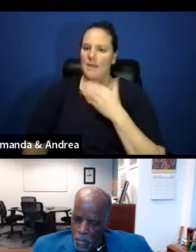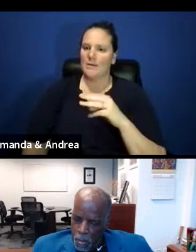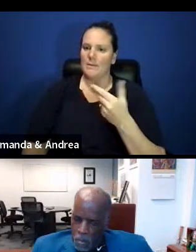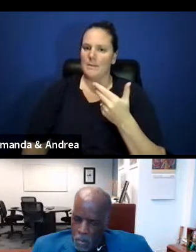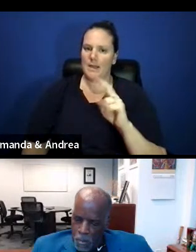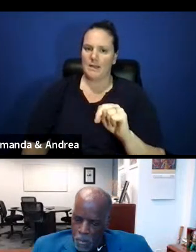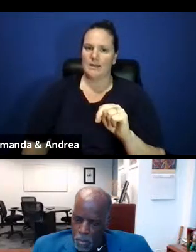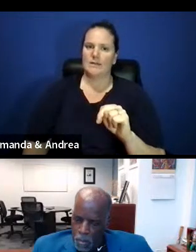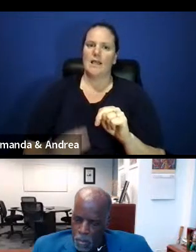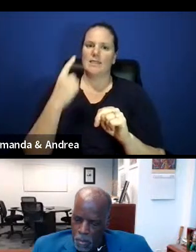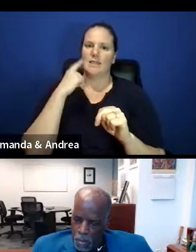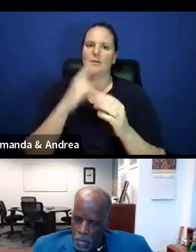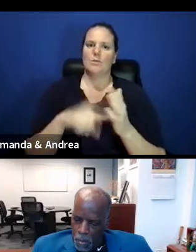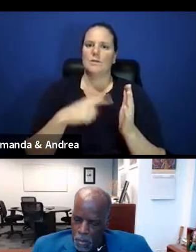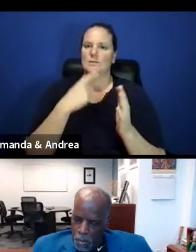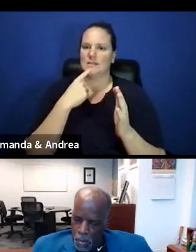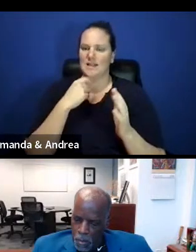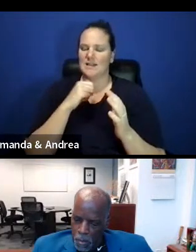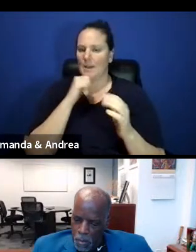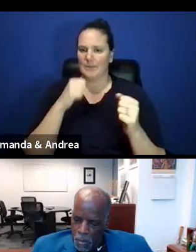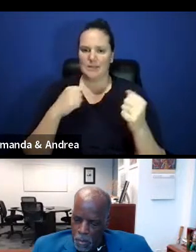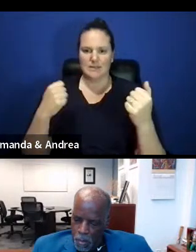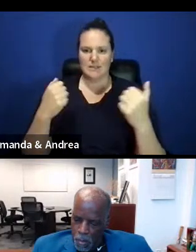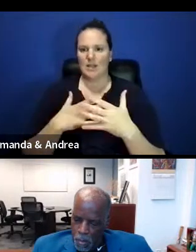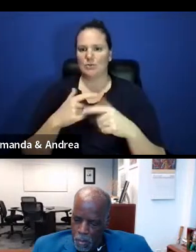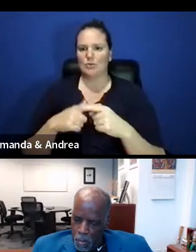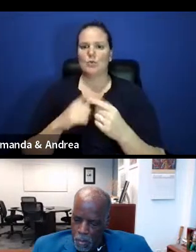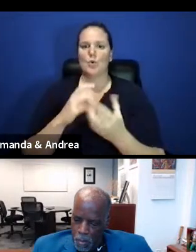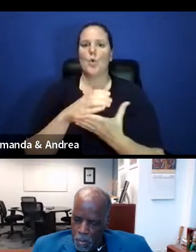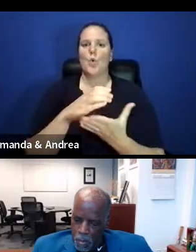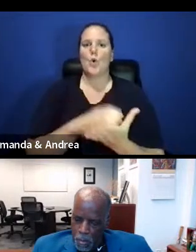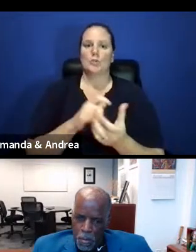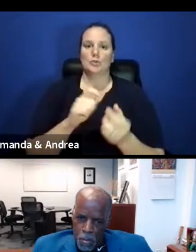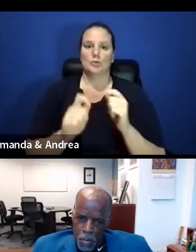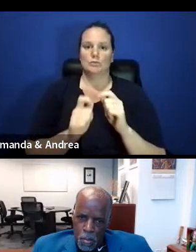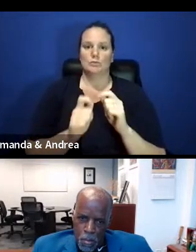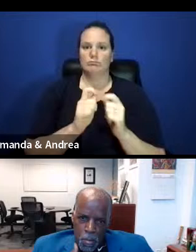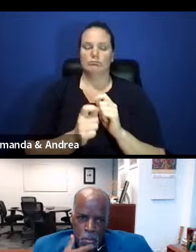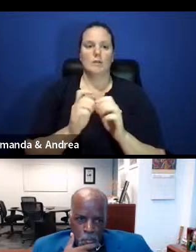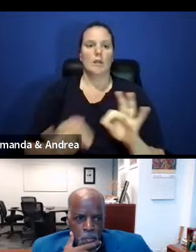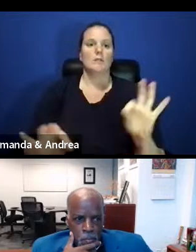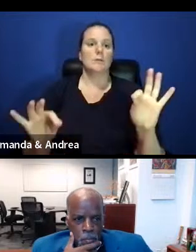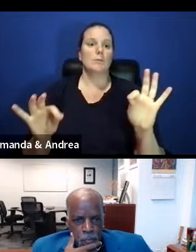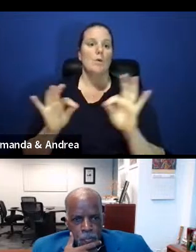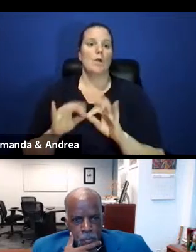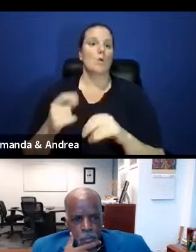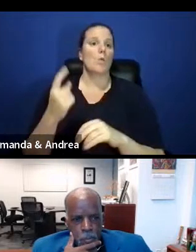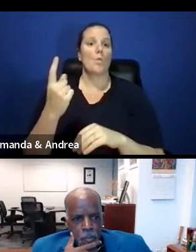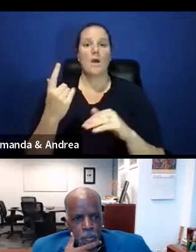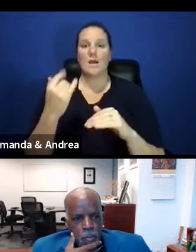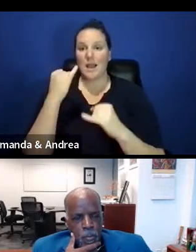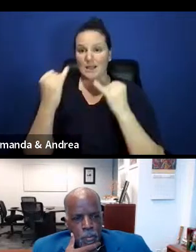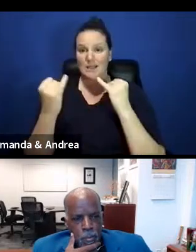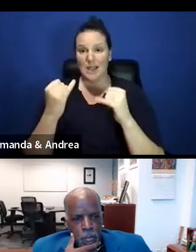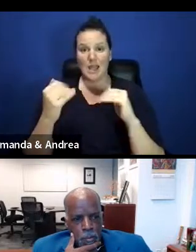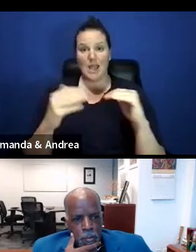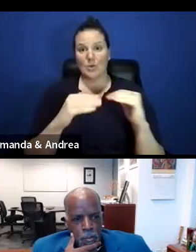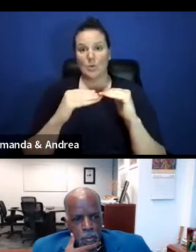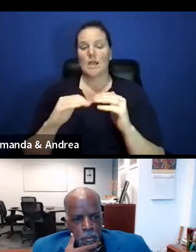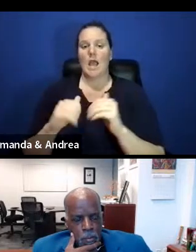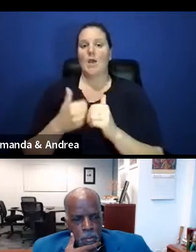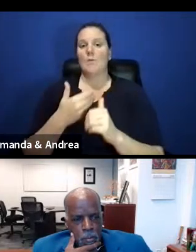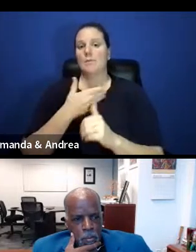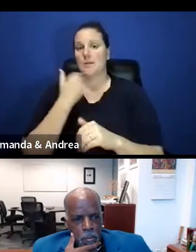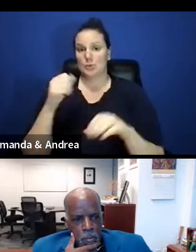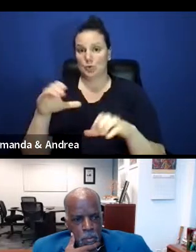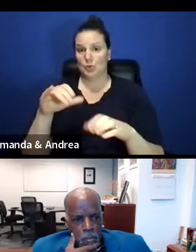what you said about not being afraid to course correct is so important. You know, when we have one idea of equity and how best to do it, to